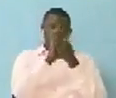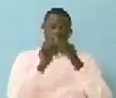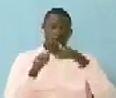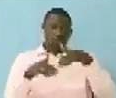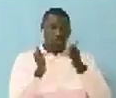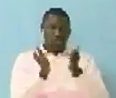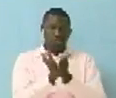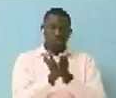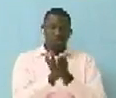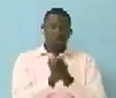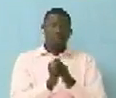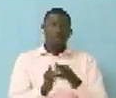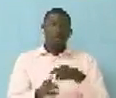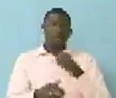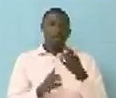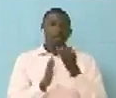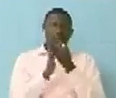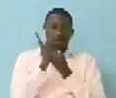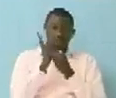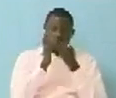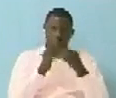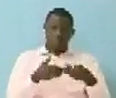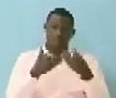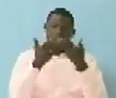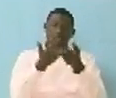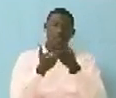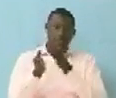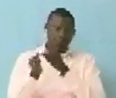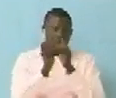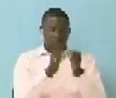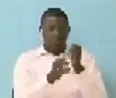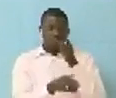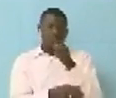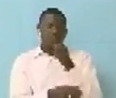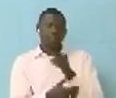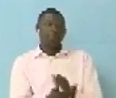And the issues were raised with him. And